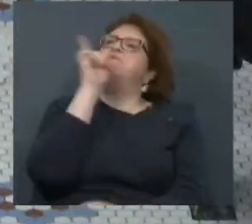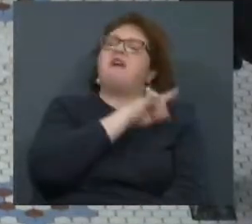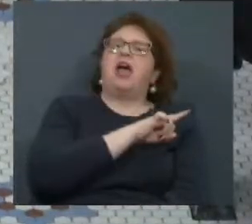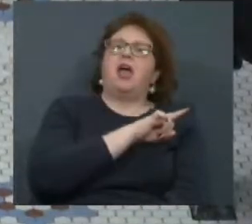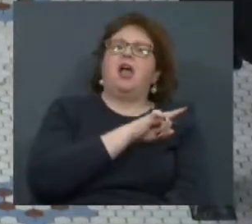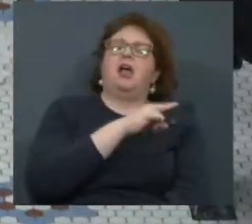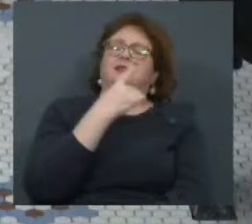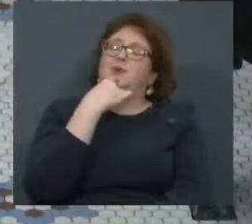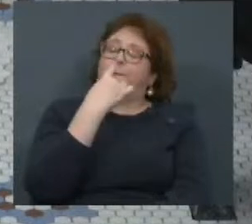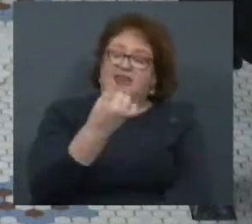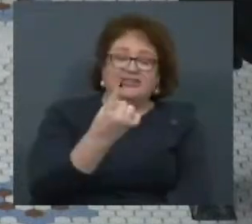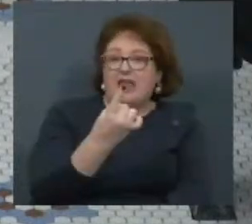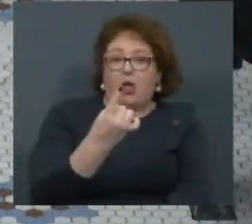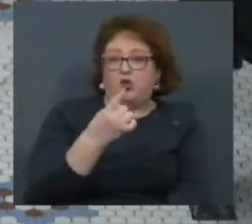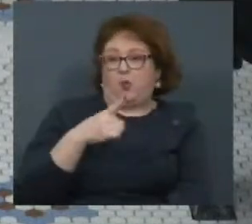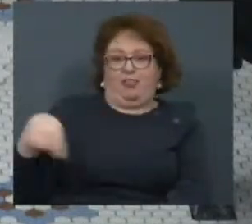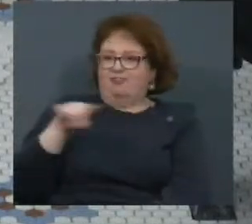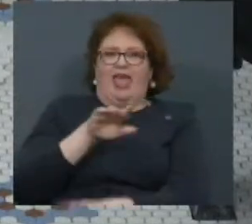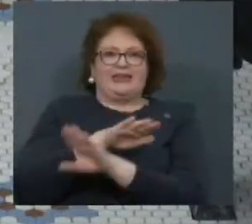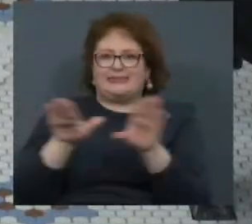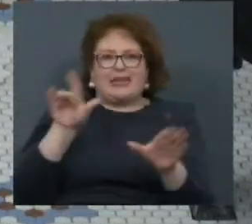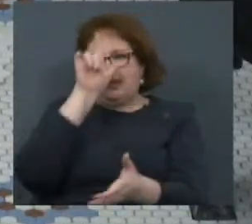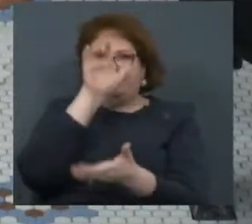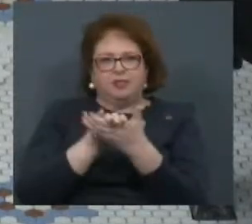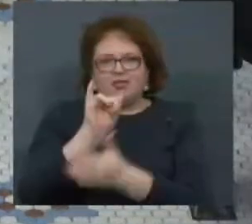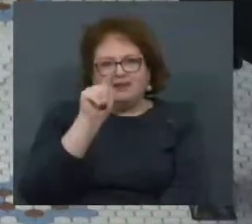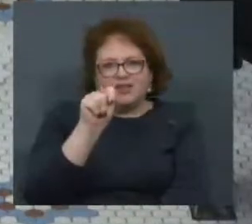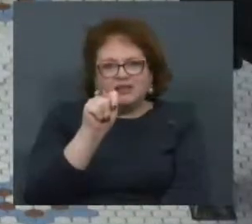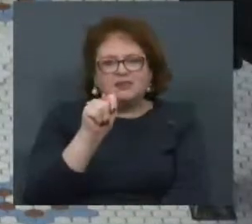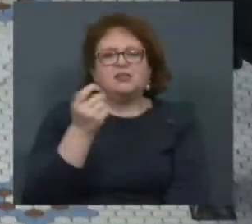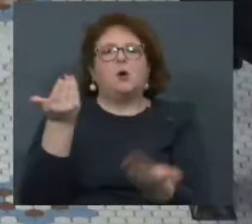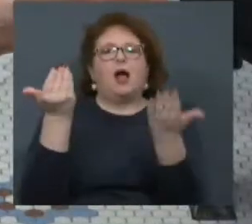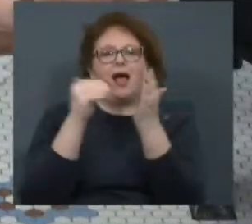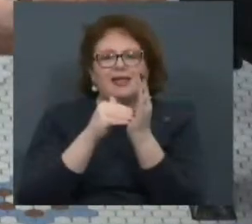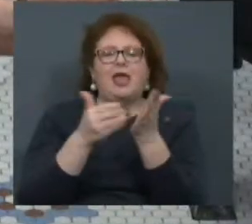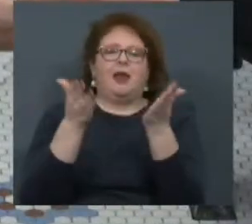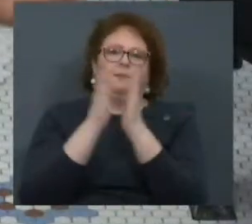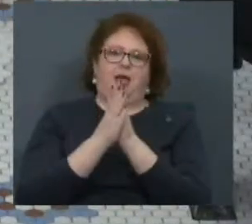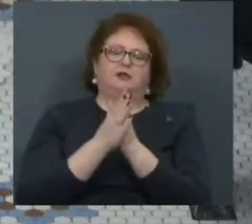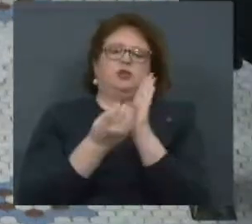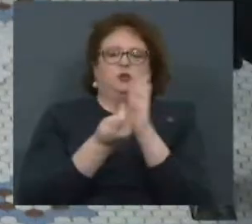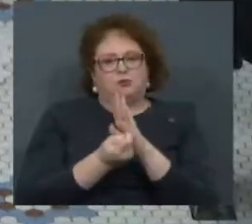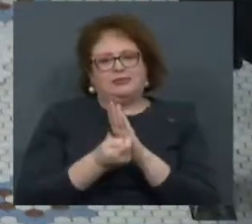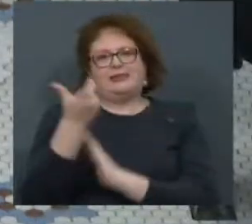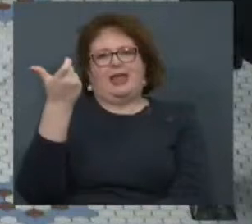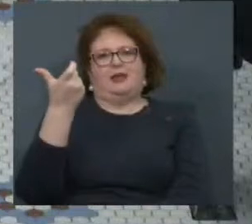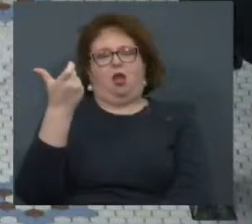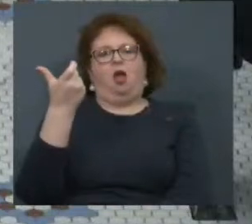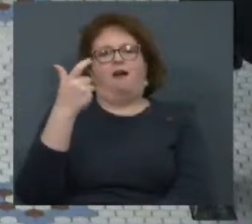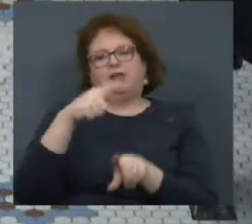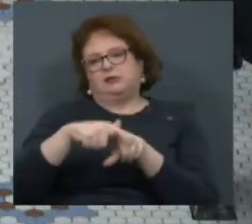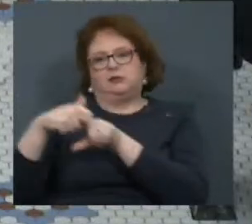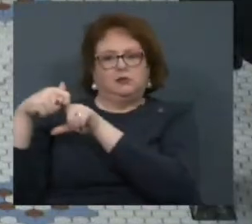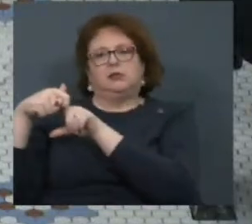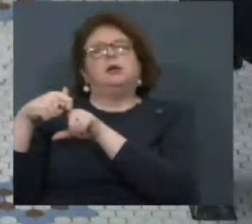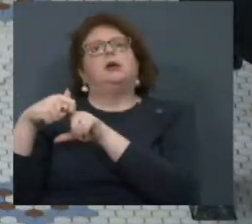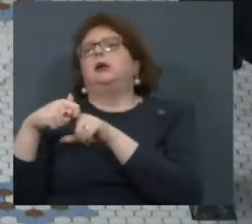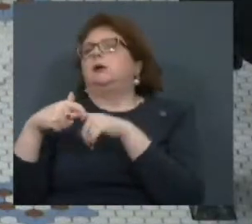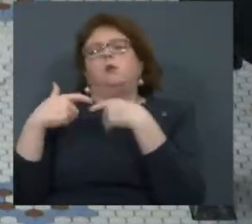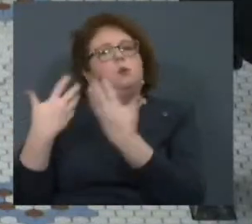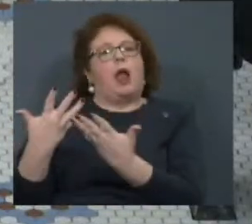you one more time, just like everybody else said, please take this off. Please place it to the side. Don't keep it together, all